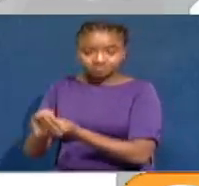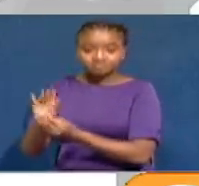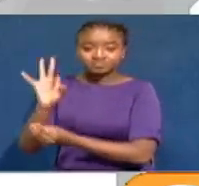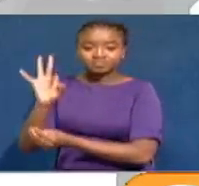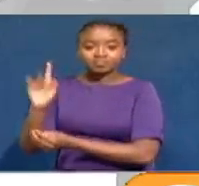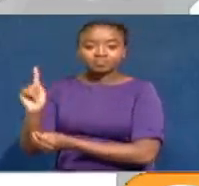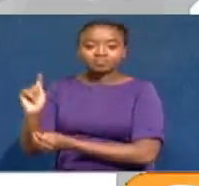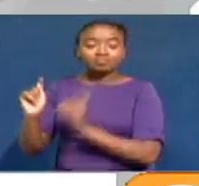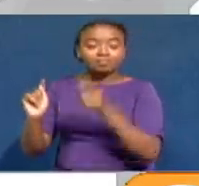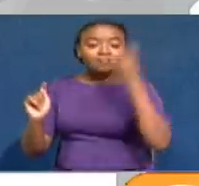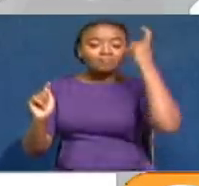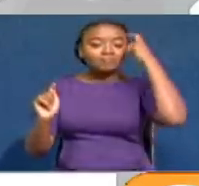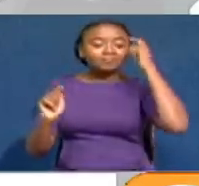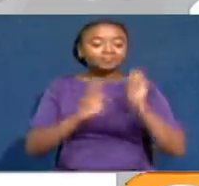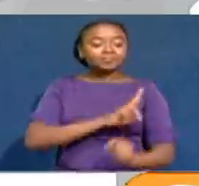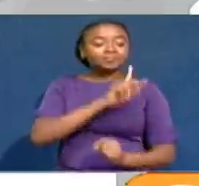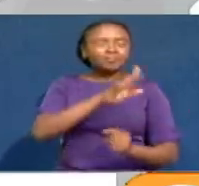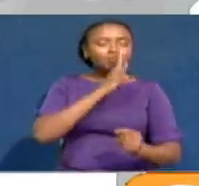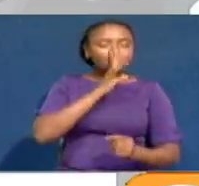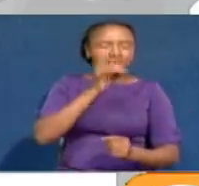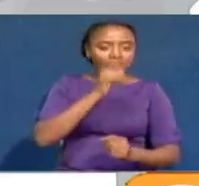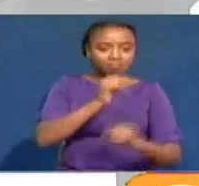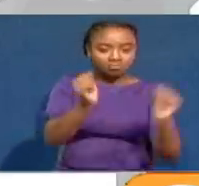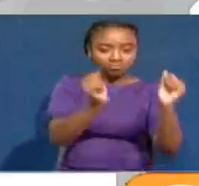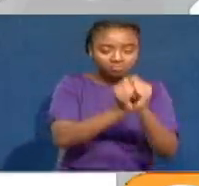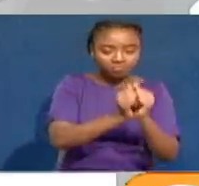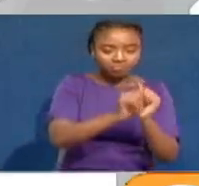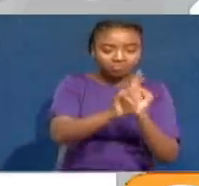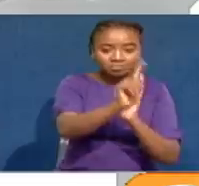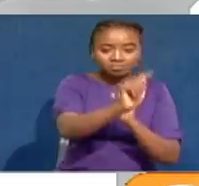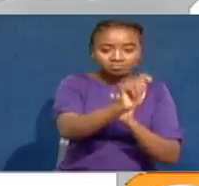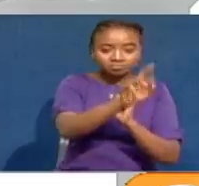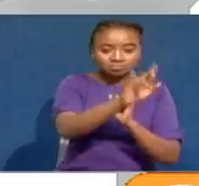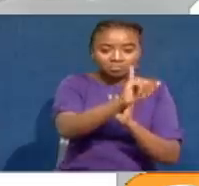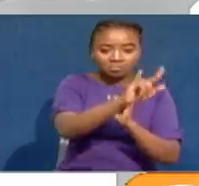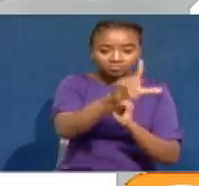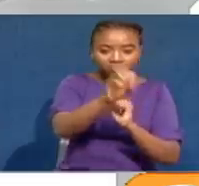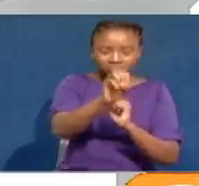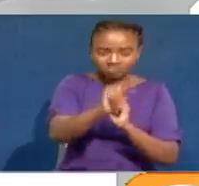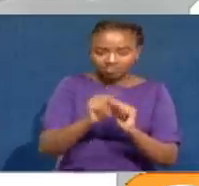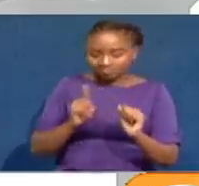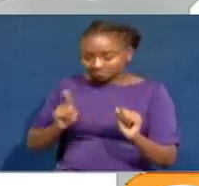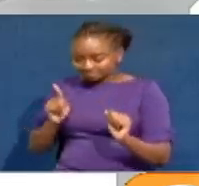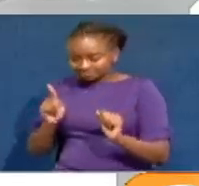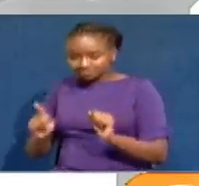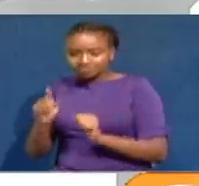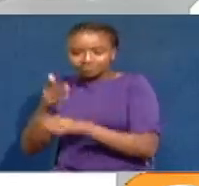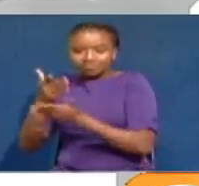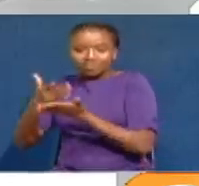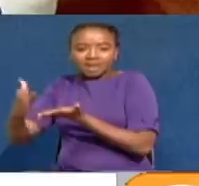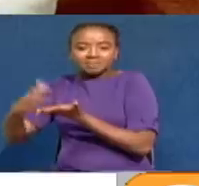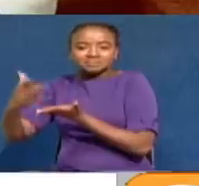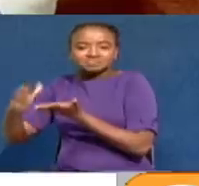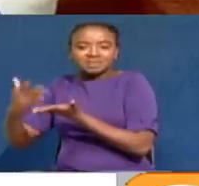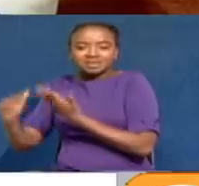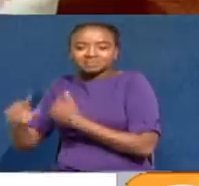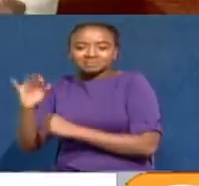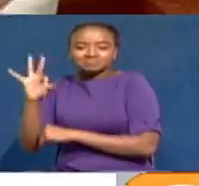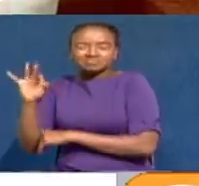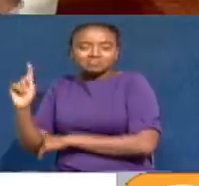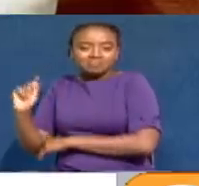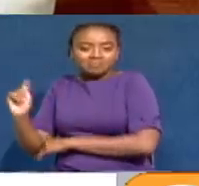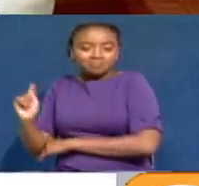regime of President Uhuru Kenyatta has borrowed a net of 10 trillion. And therefore, I want to say this. The reason why majority of the Kenyan